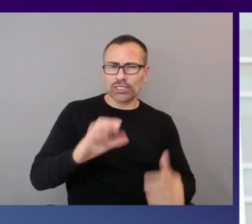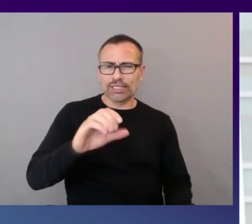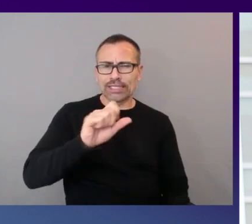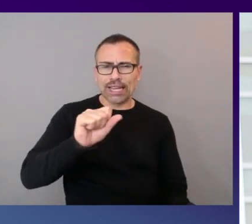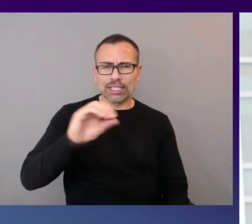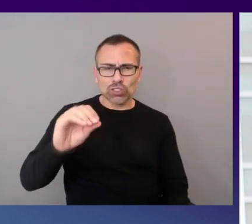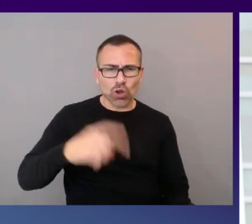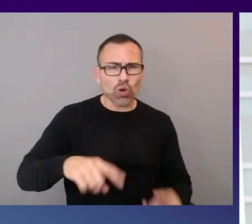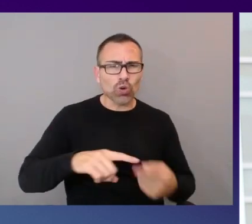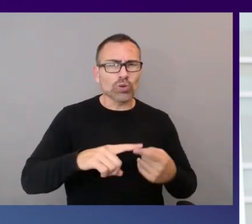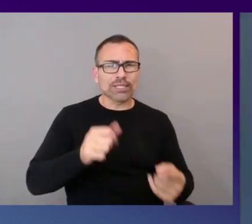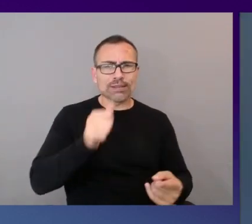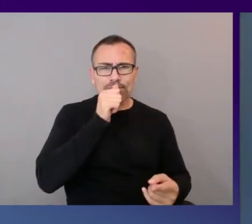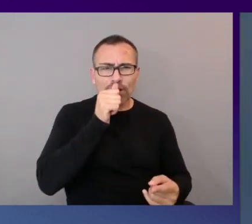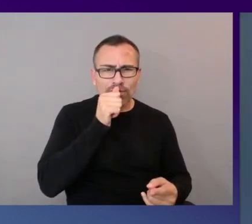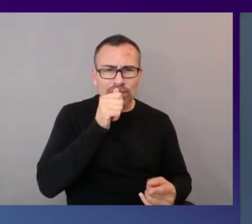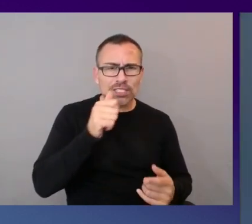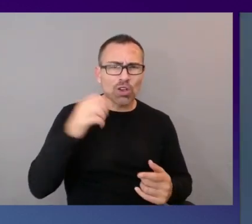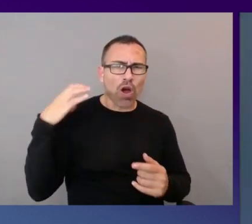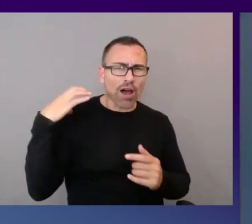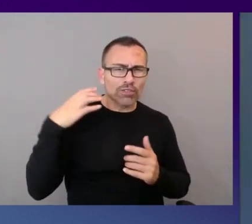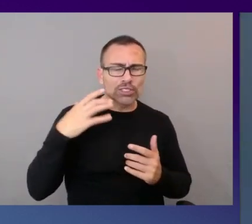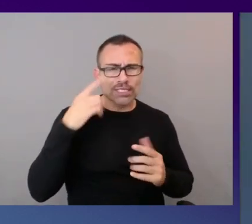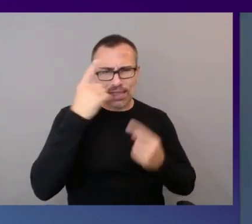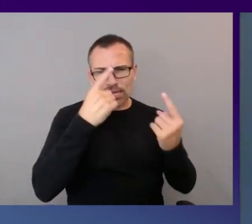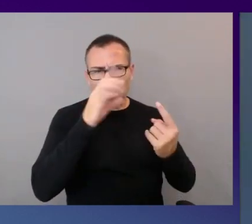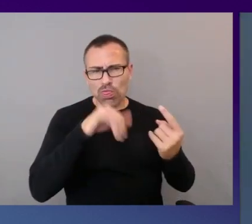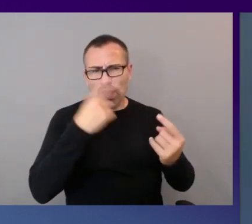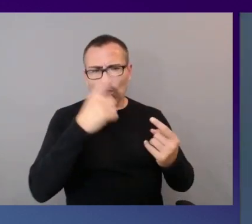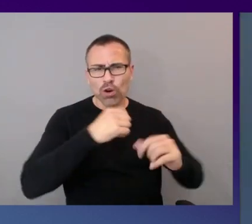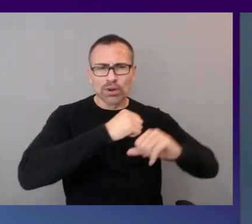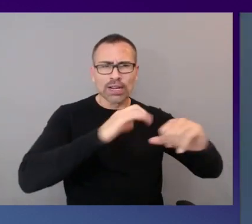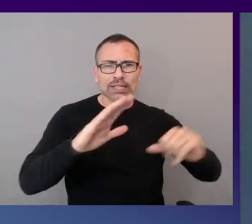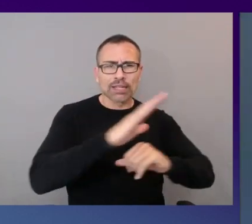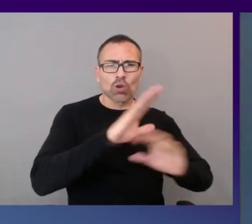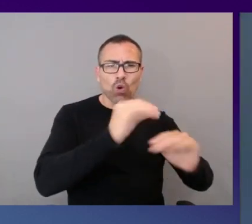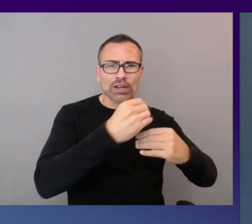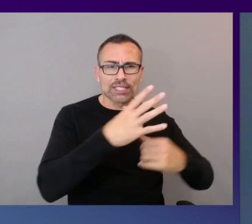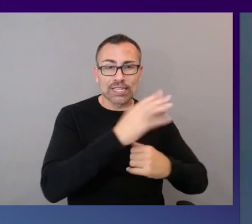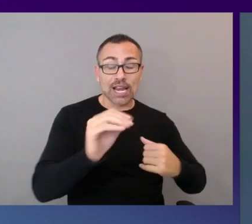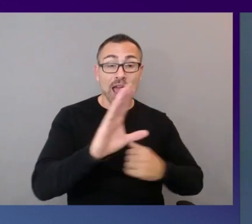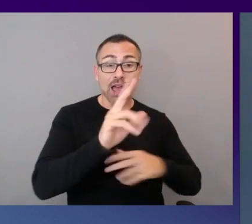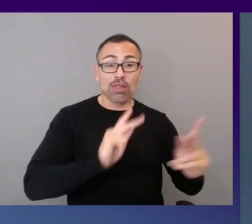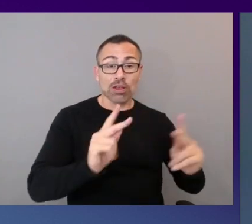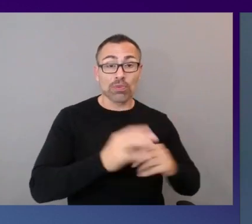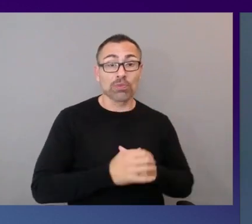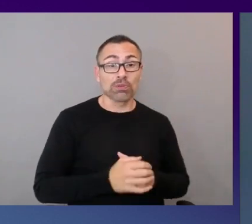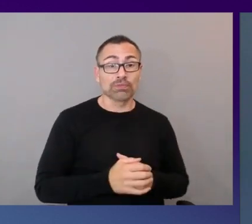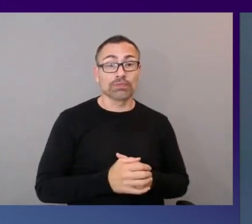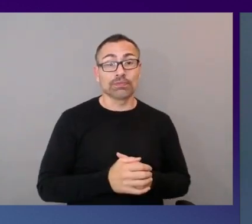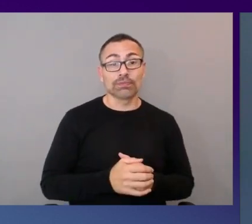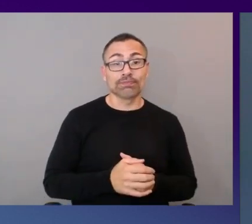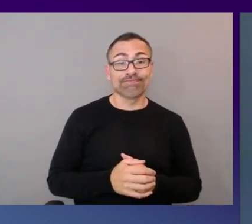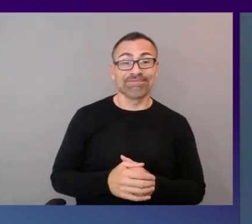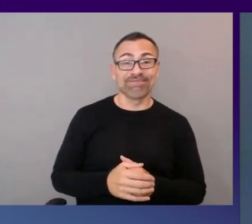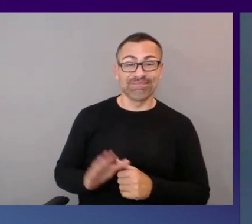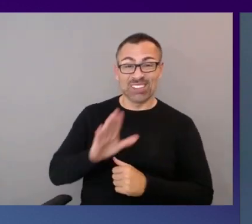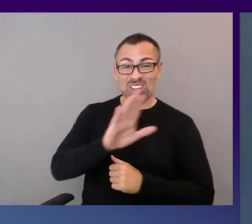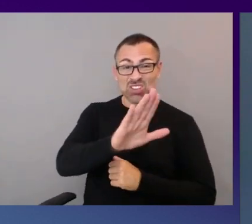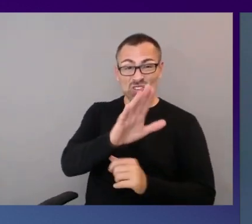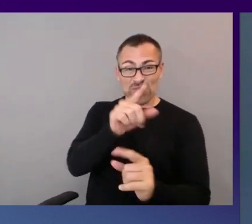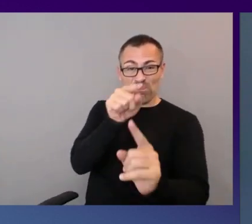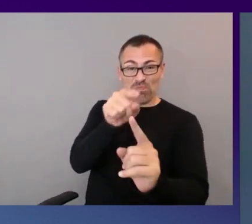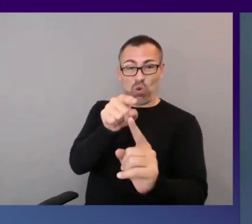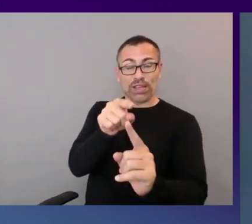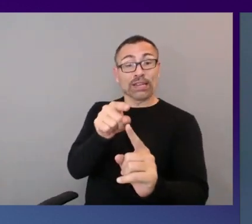organization and, of course, protect their people? You know, it's a good point that you make, right? Technology can always be